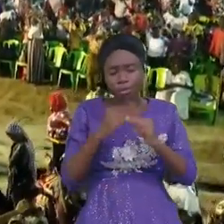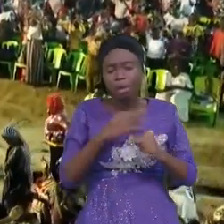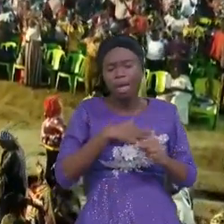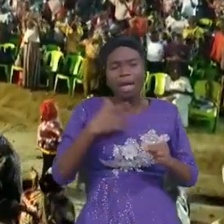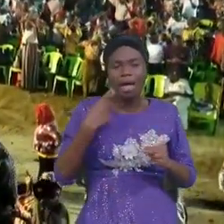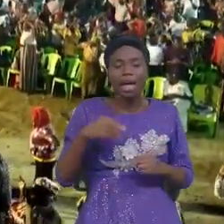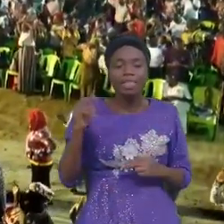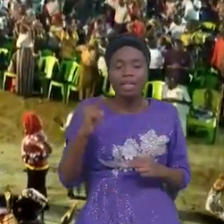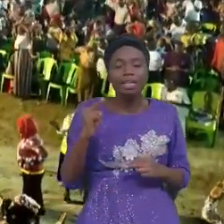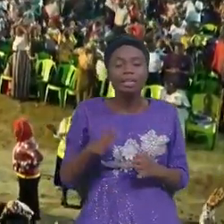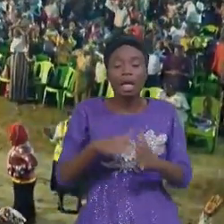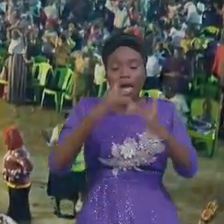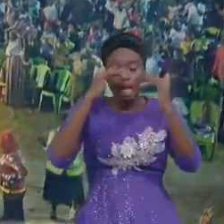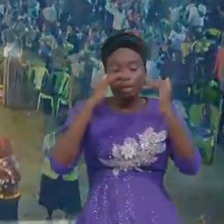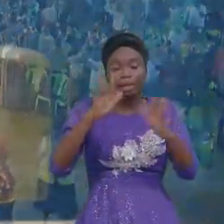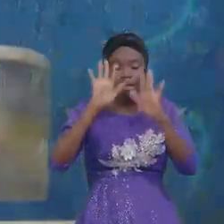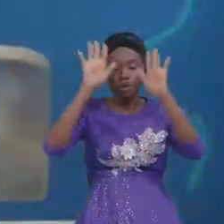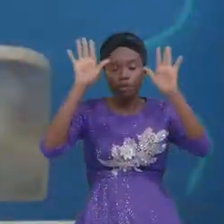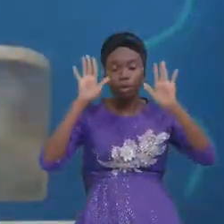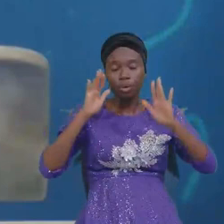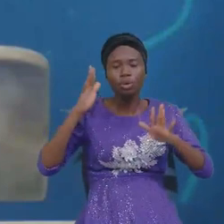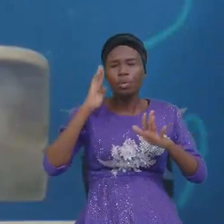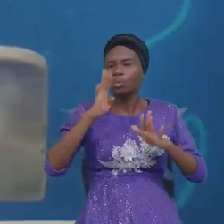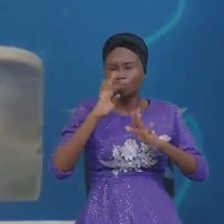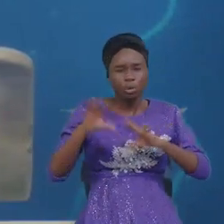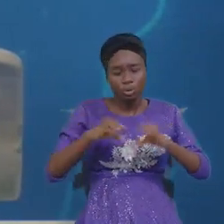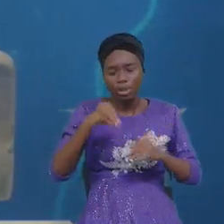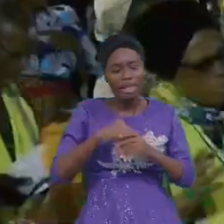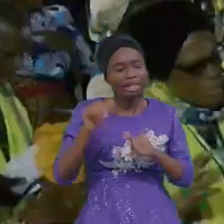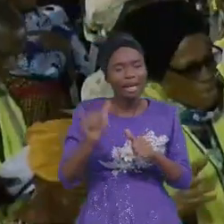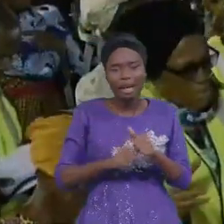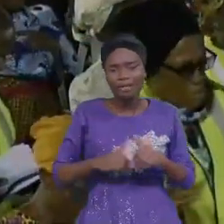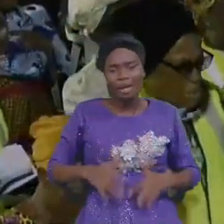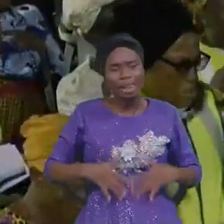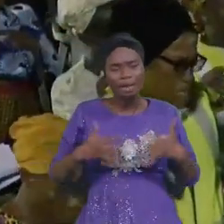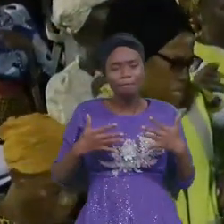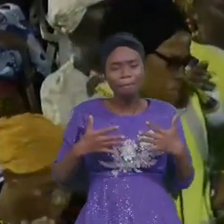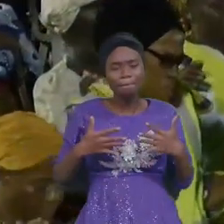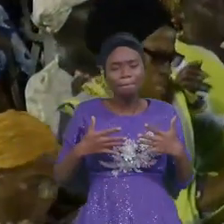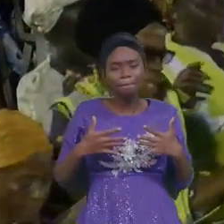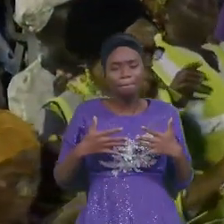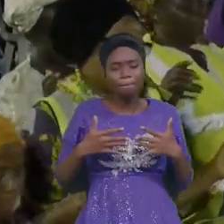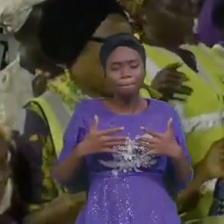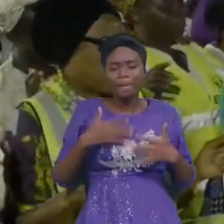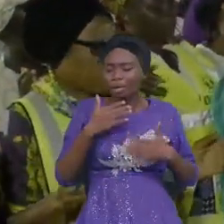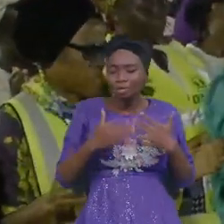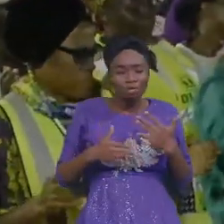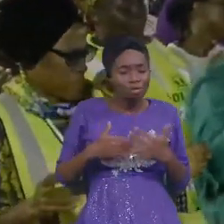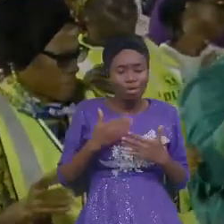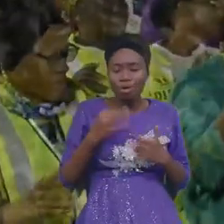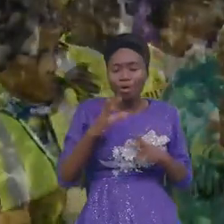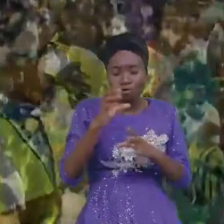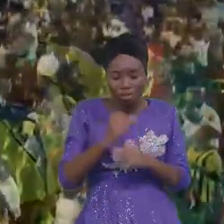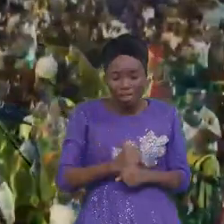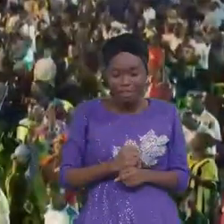needed, expected miracle be done in every life. Joy of receiving